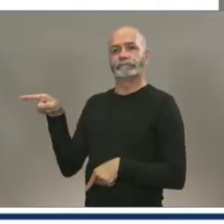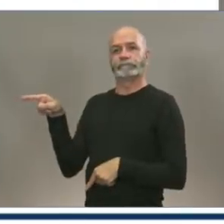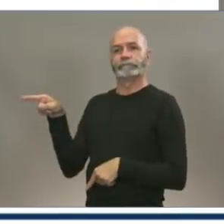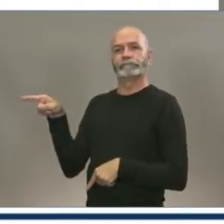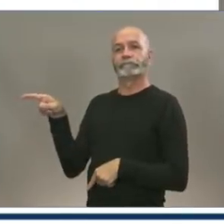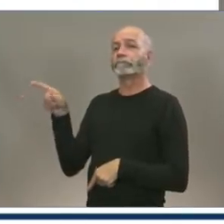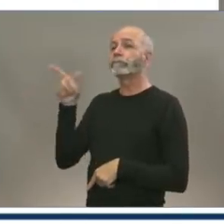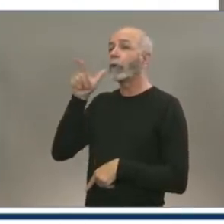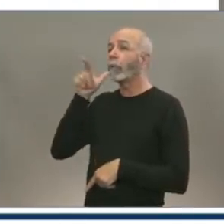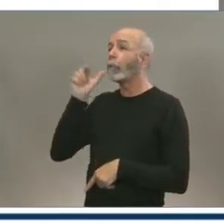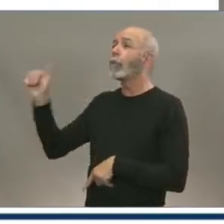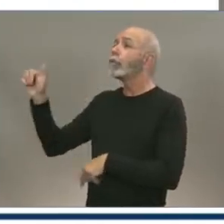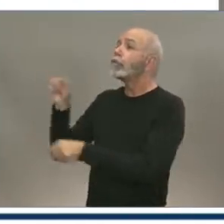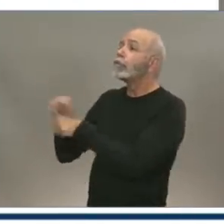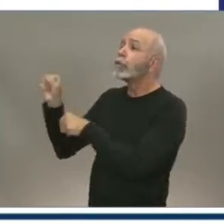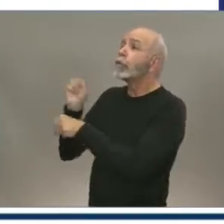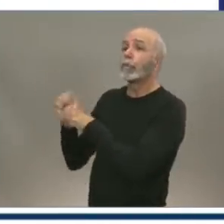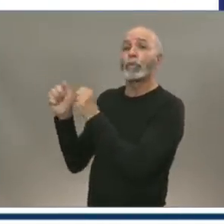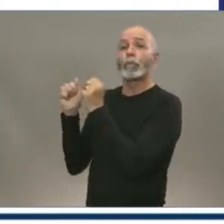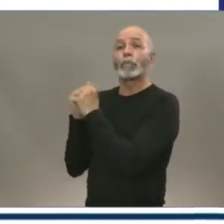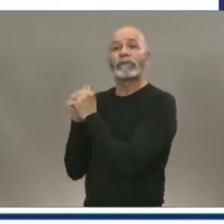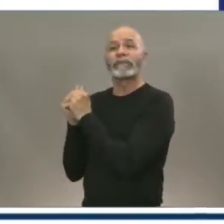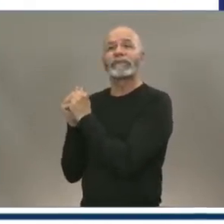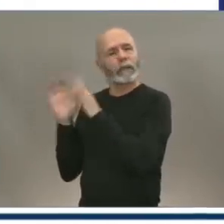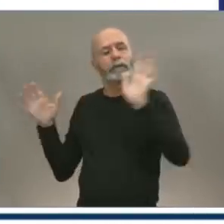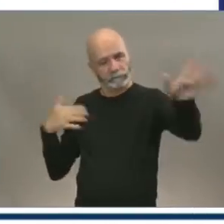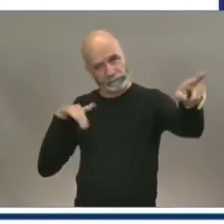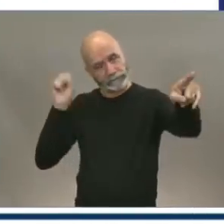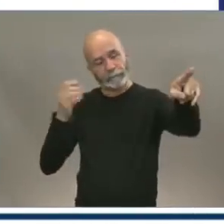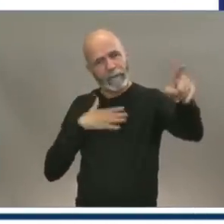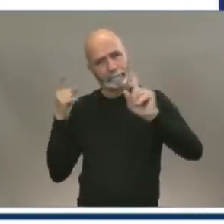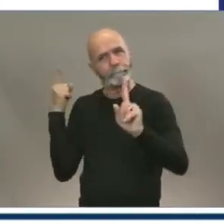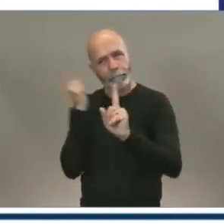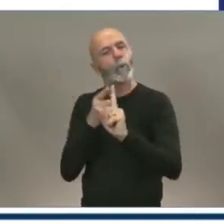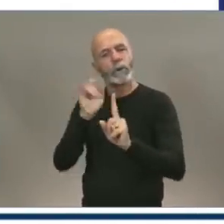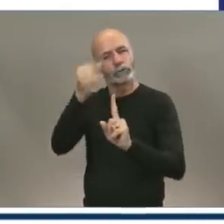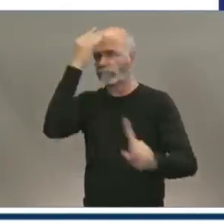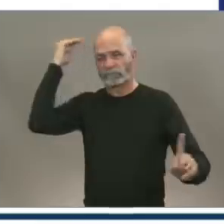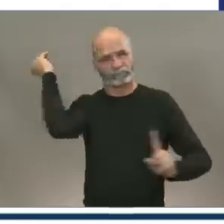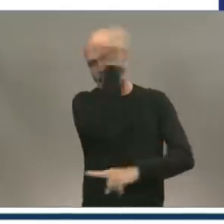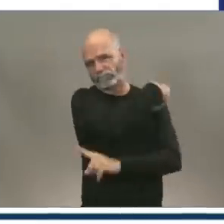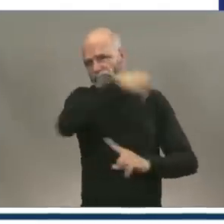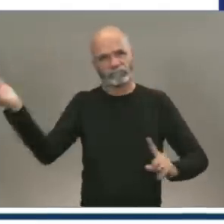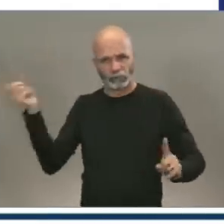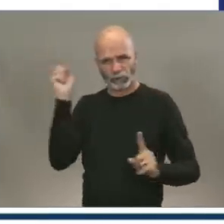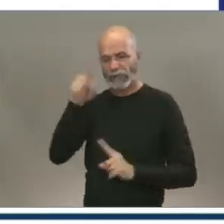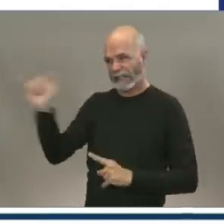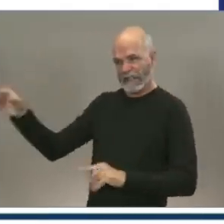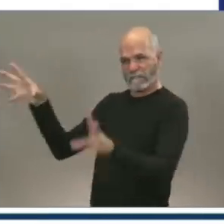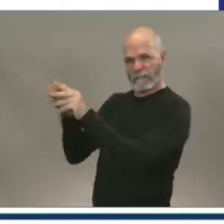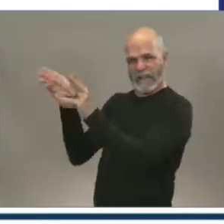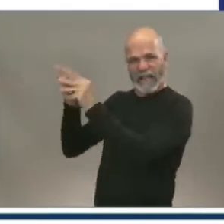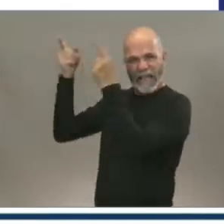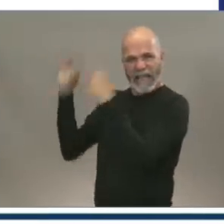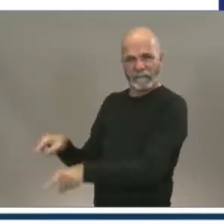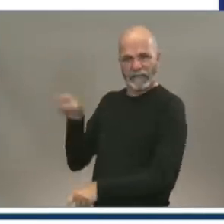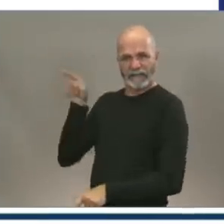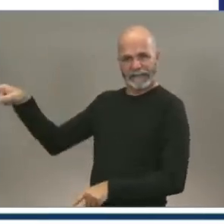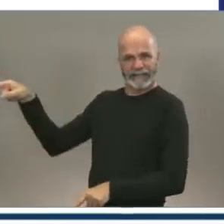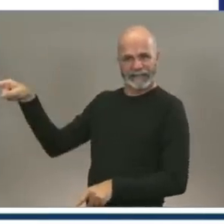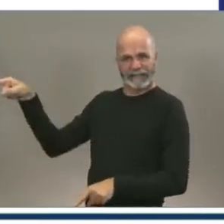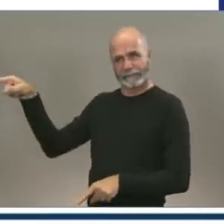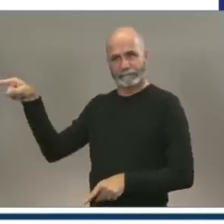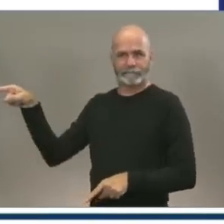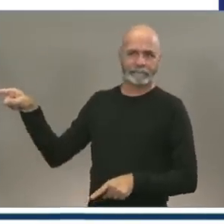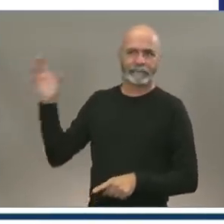that facility. But that goes to my point. If you don't say publicly that there was this meeting sponsored by this Baptist church in the Amherst area on